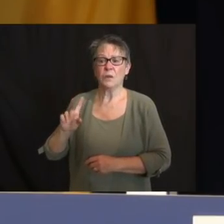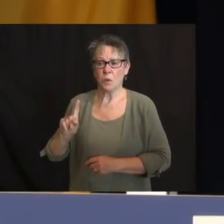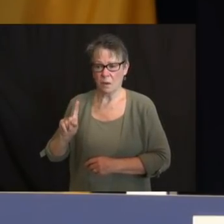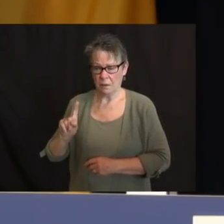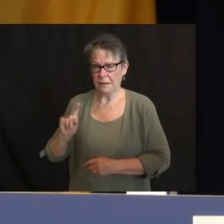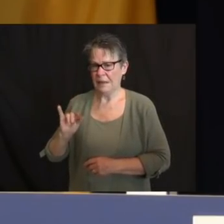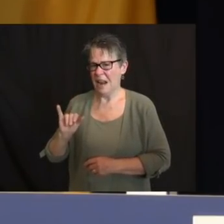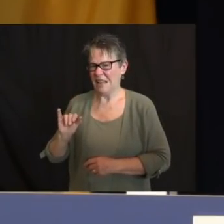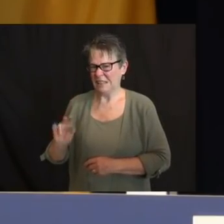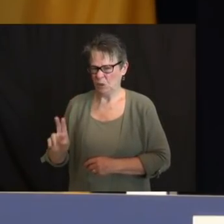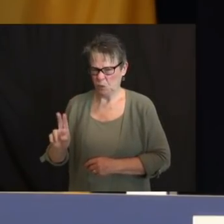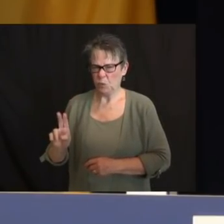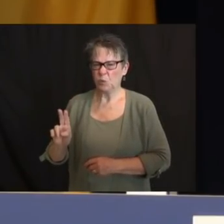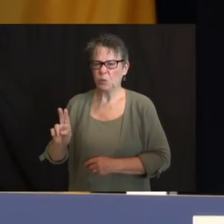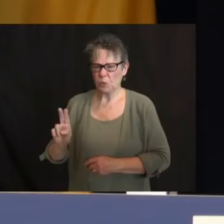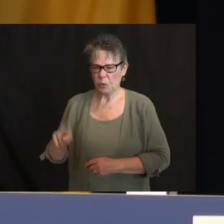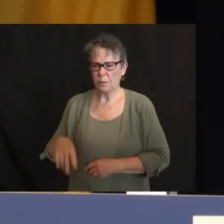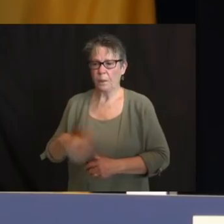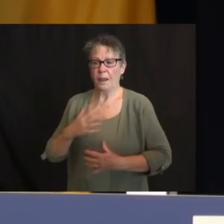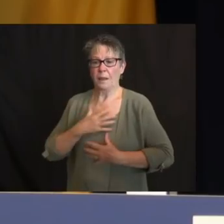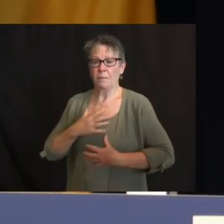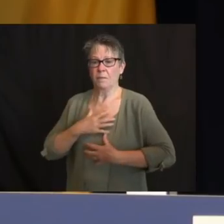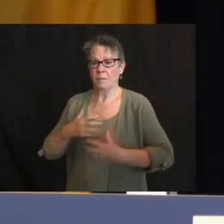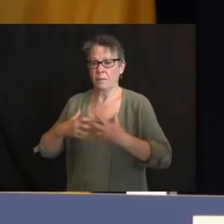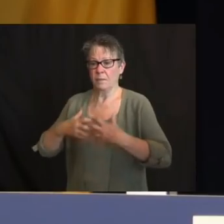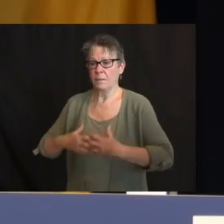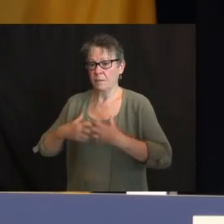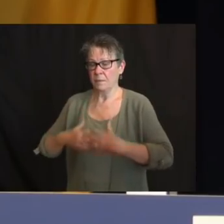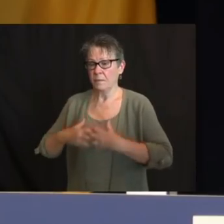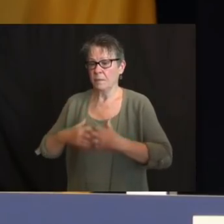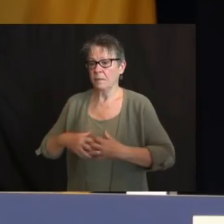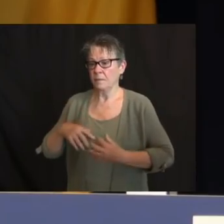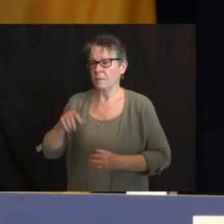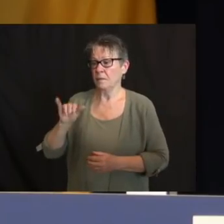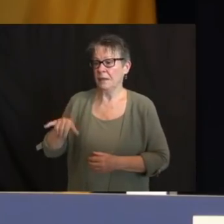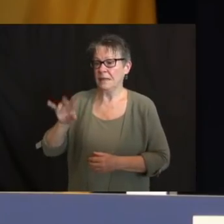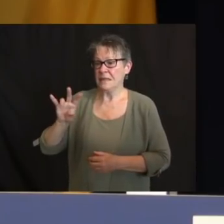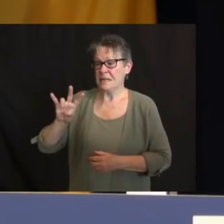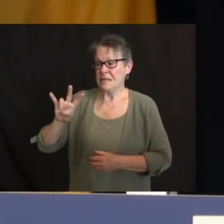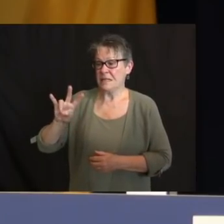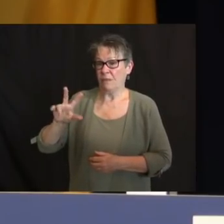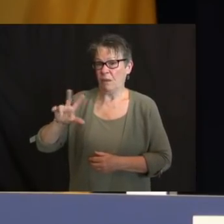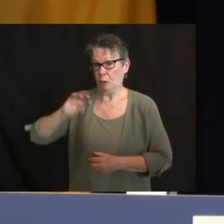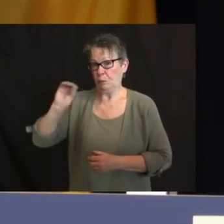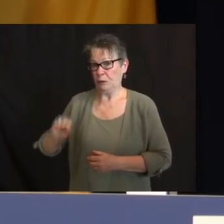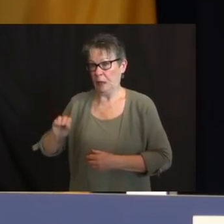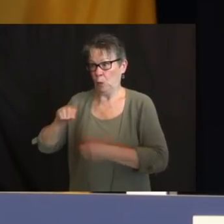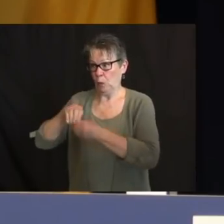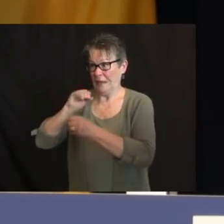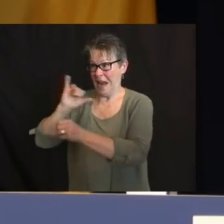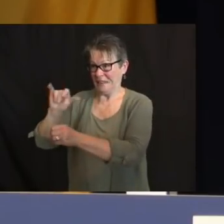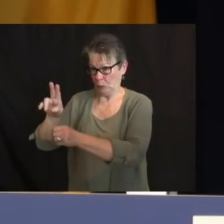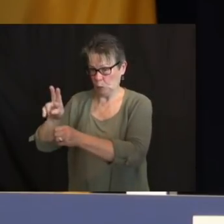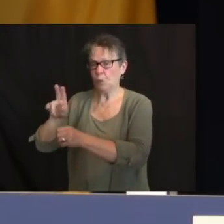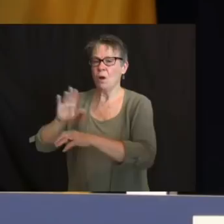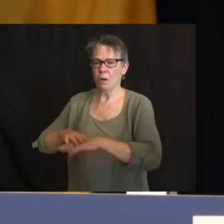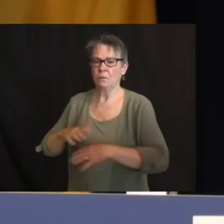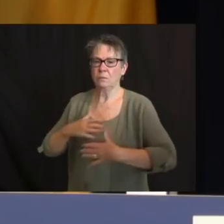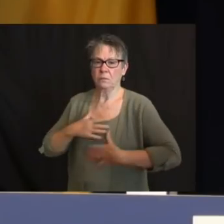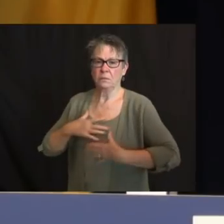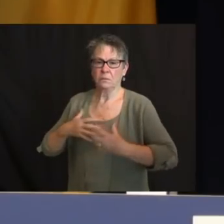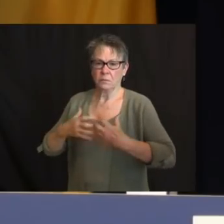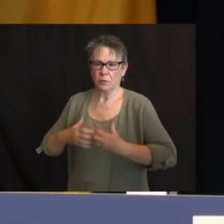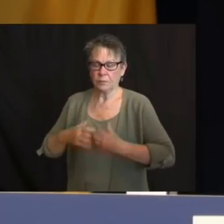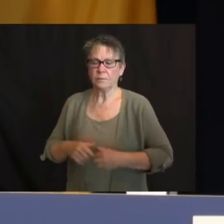those in critical care are on ventilators. No new cases of multisystem inflammatory syndrome in